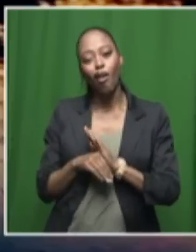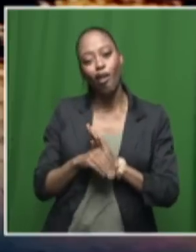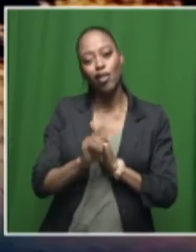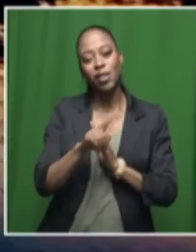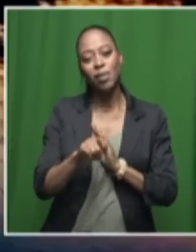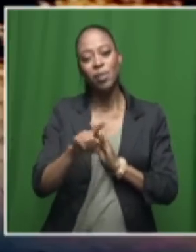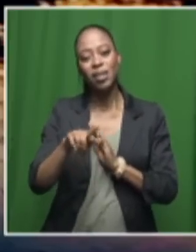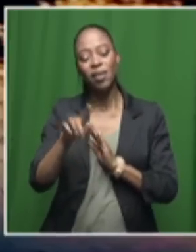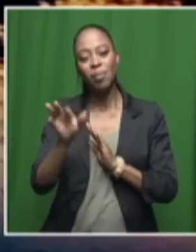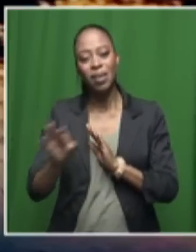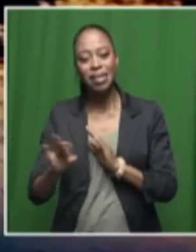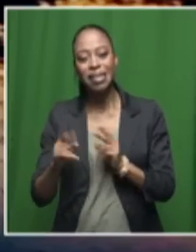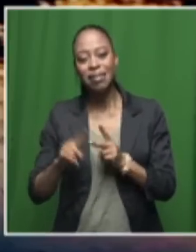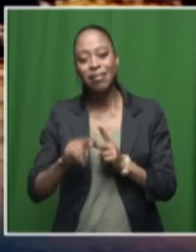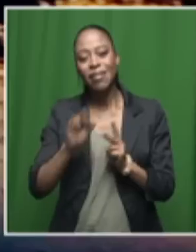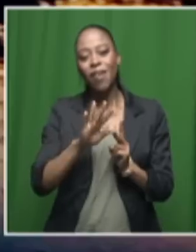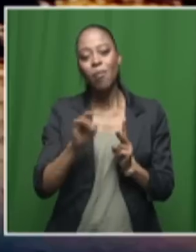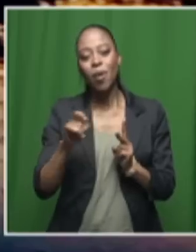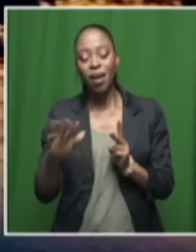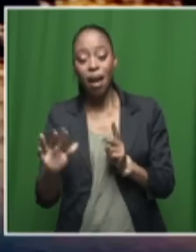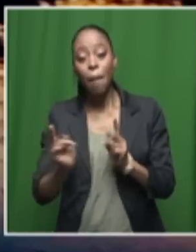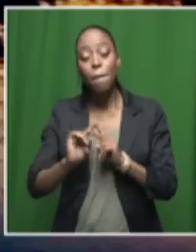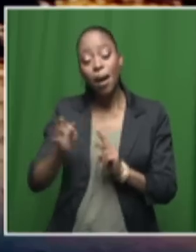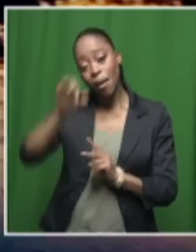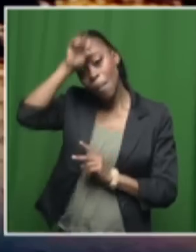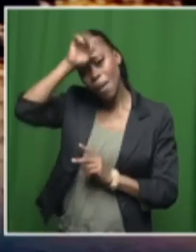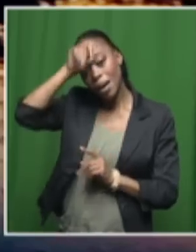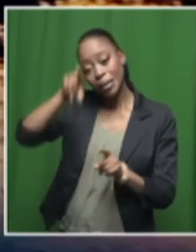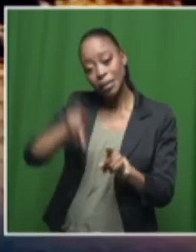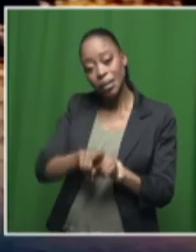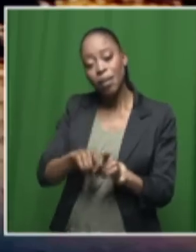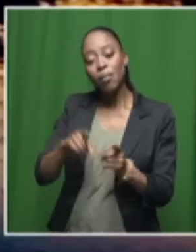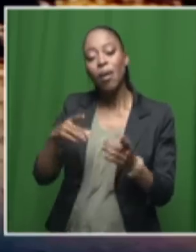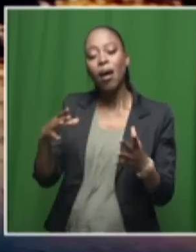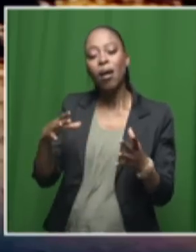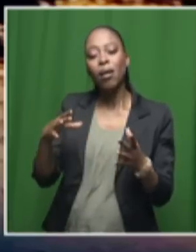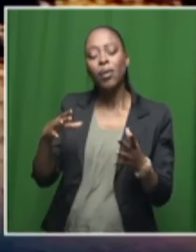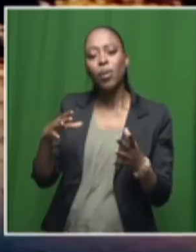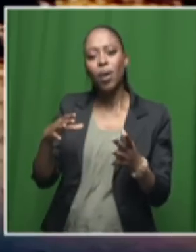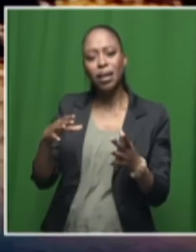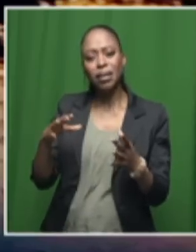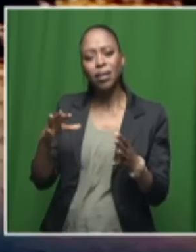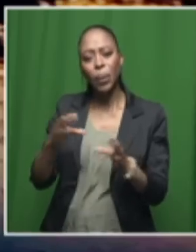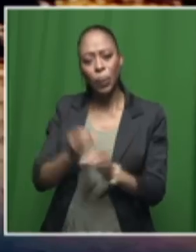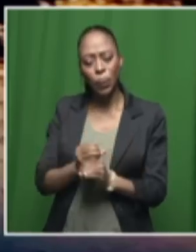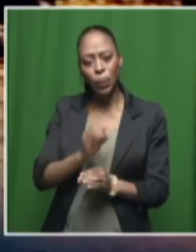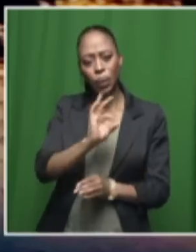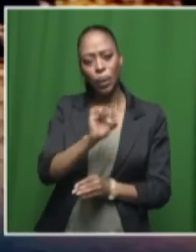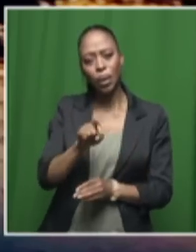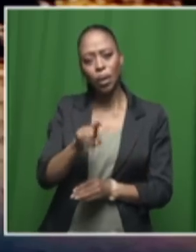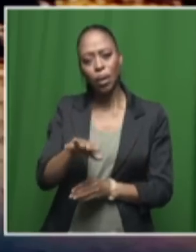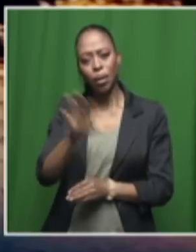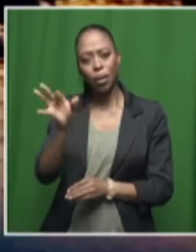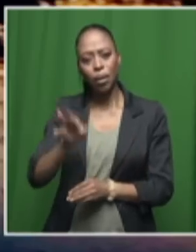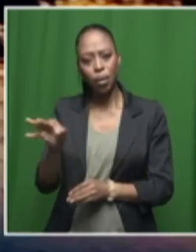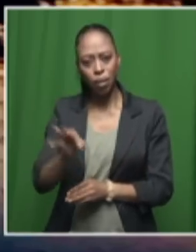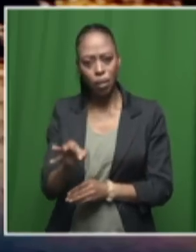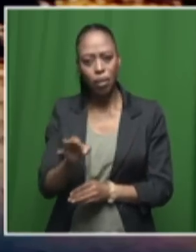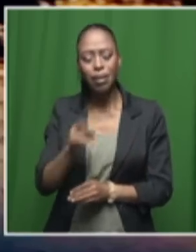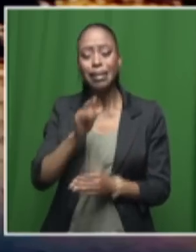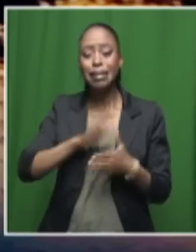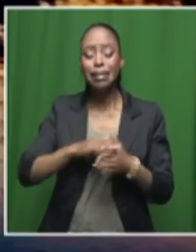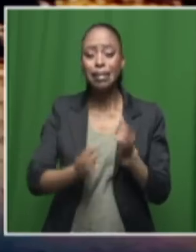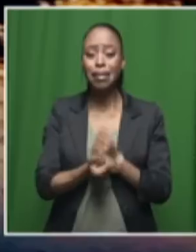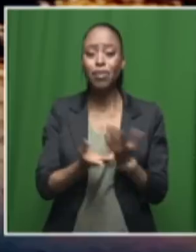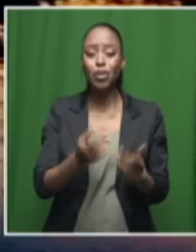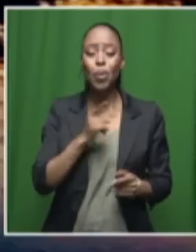5.9% respectively, while mining and quarrying shrank by 3.5%. The decrease is due to severe floods and